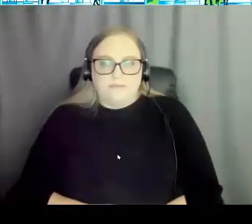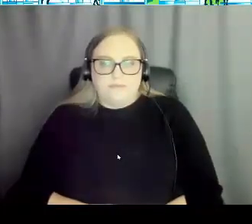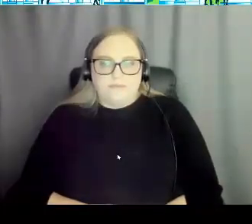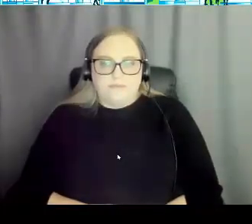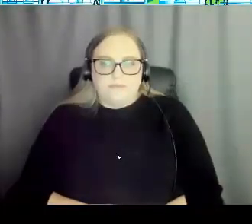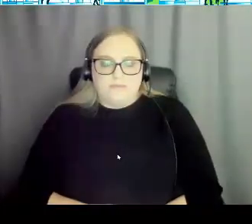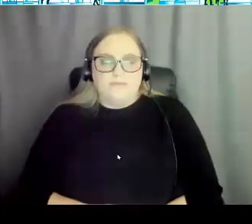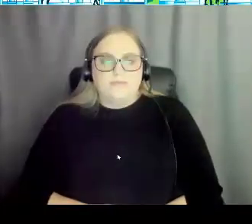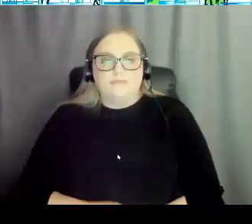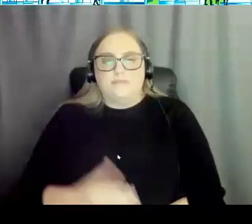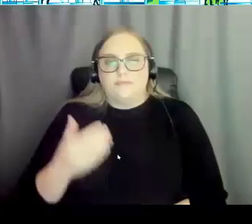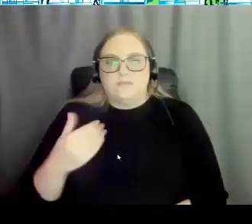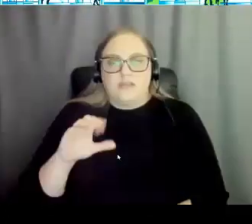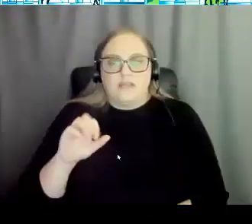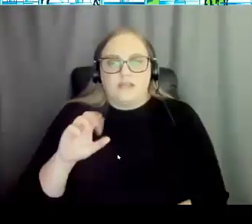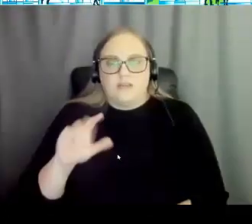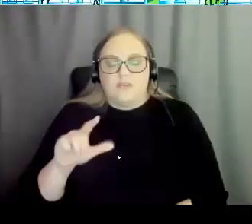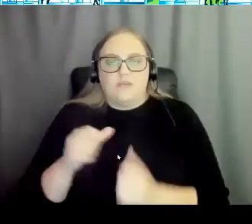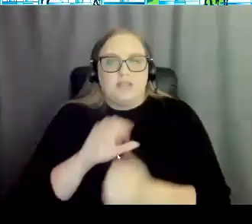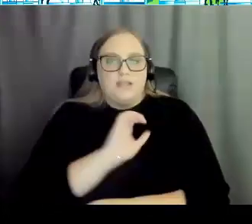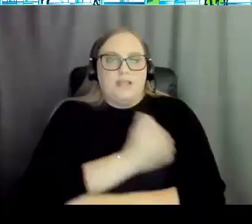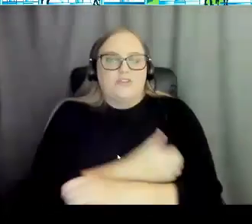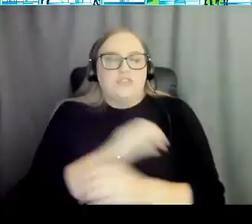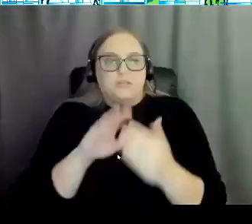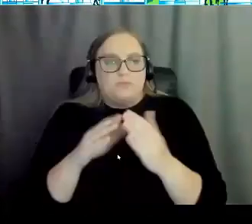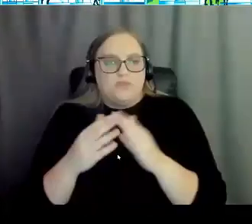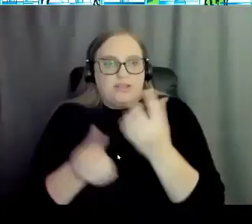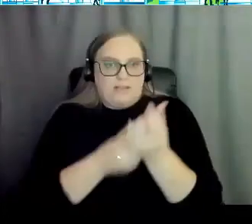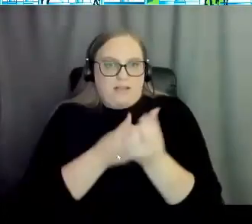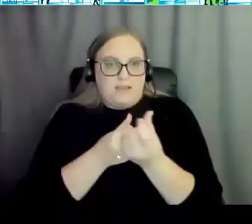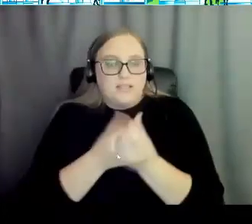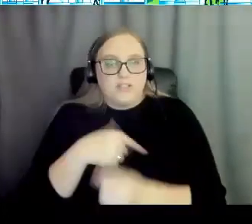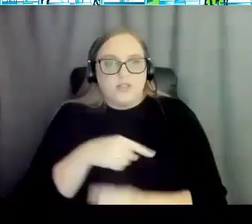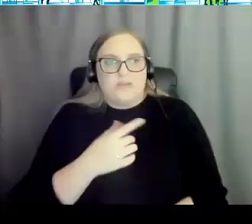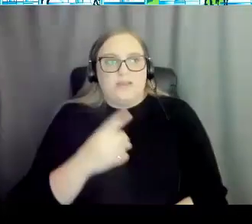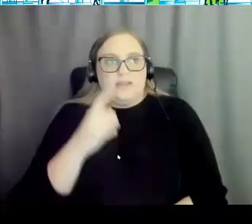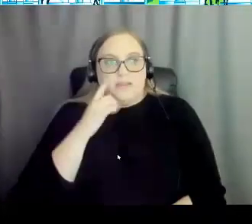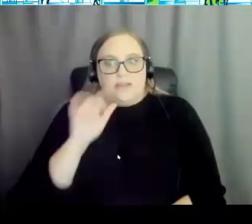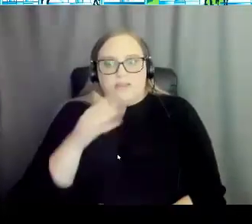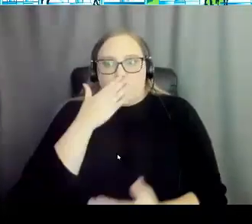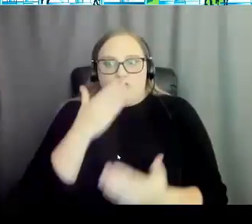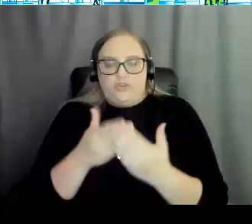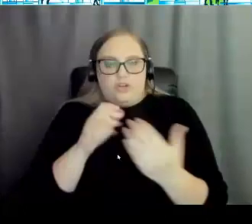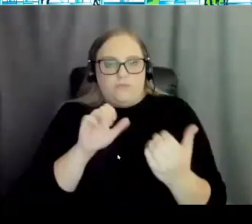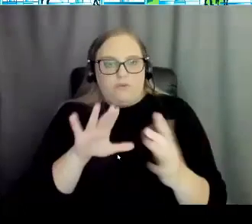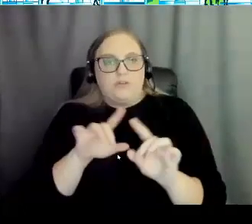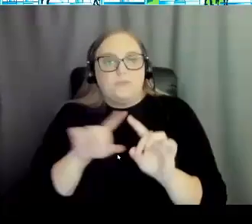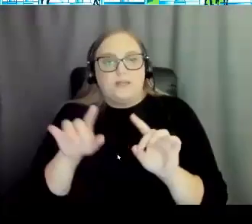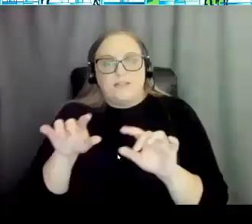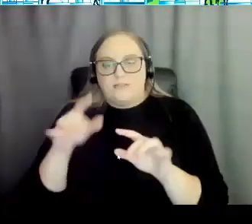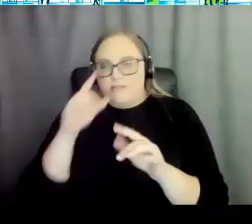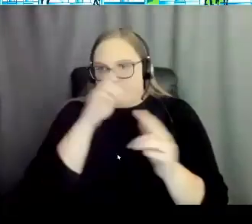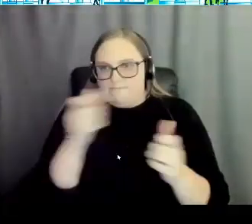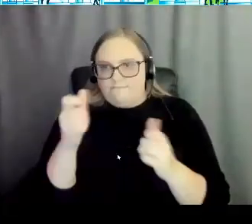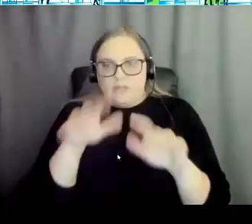This is Kara Colton with the Energy Communities Alliance, and we think that that's a really good approach as well, that it should be up to the host community,